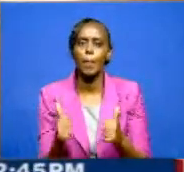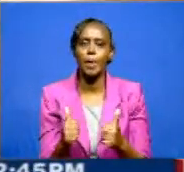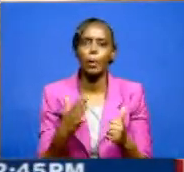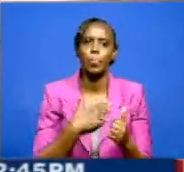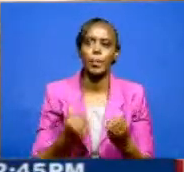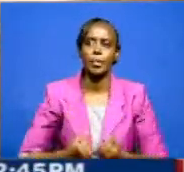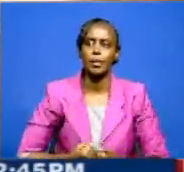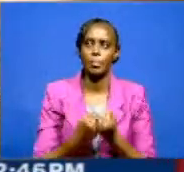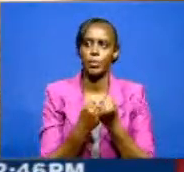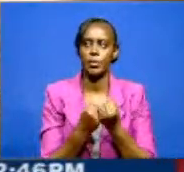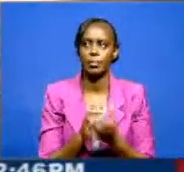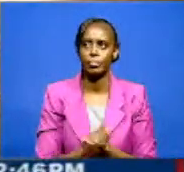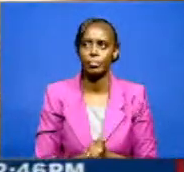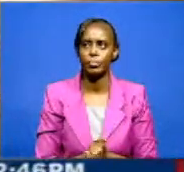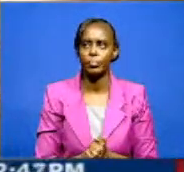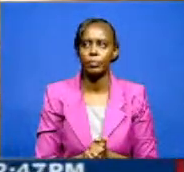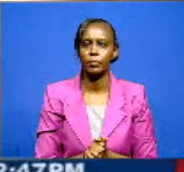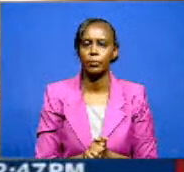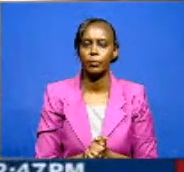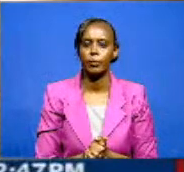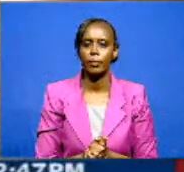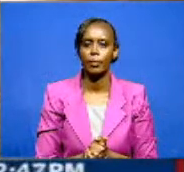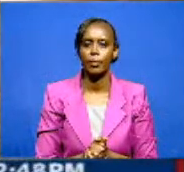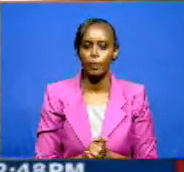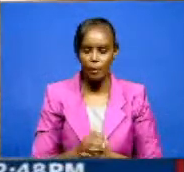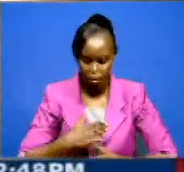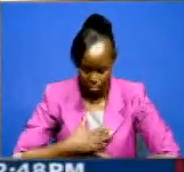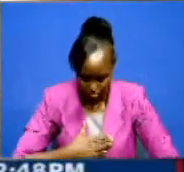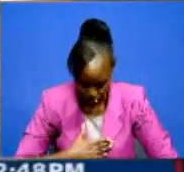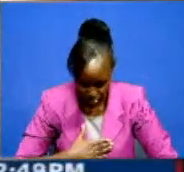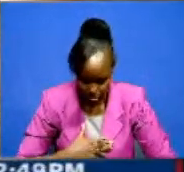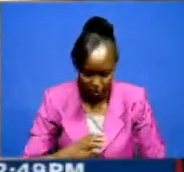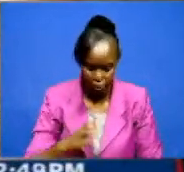support. Senator Christopher Lagat.